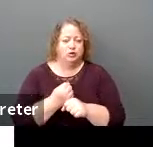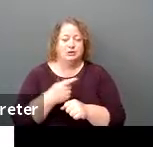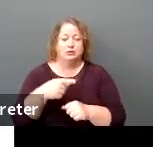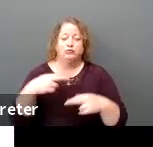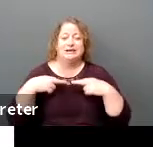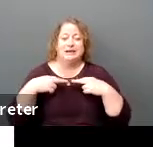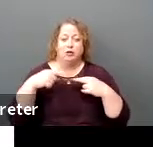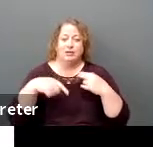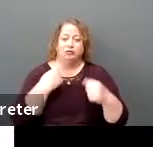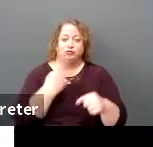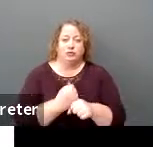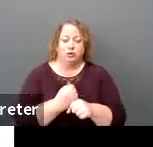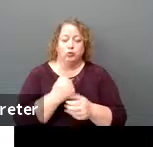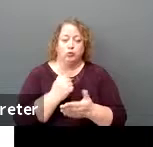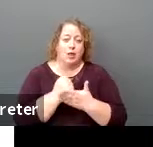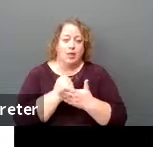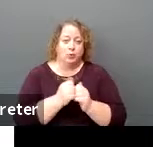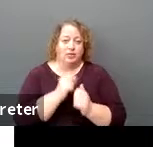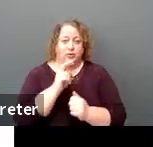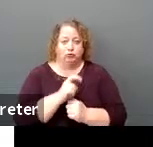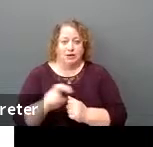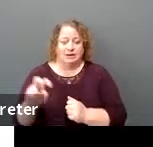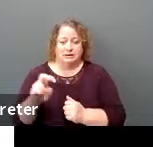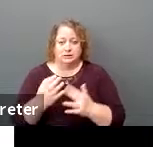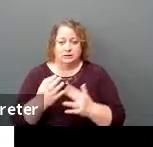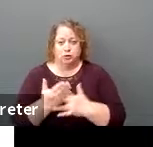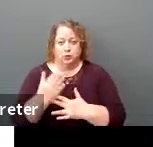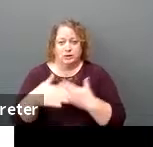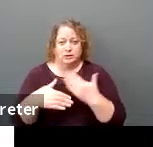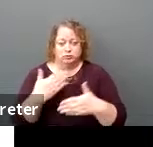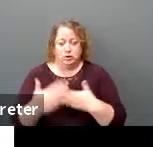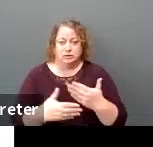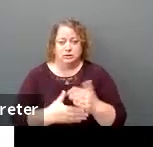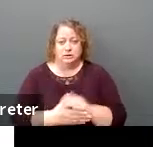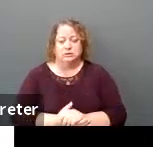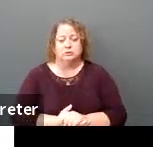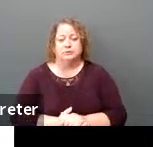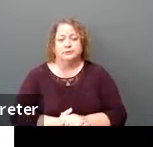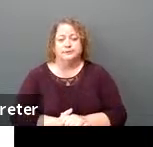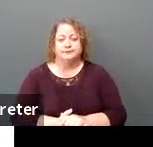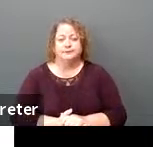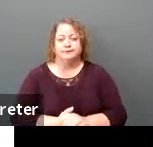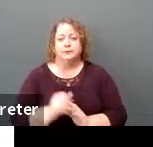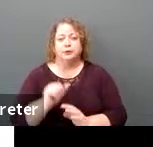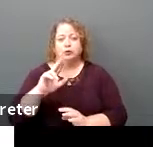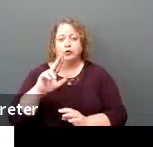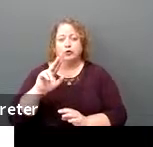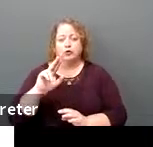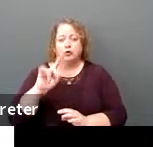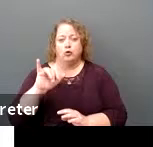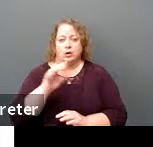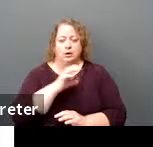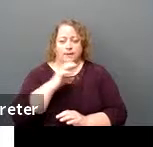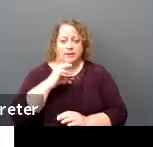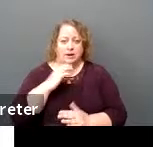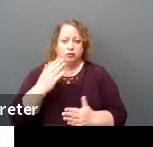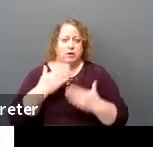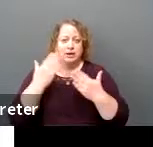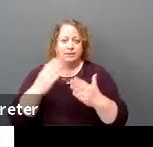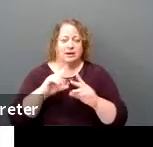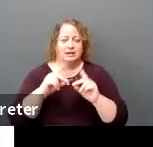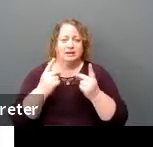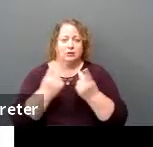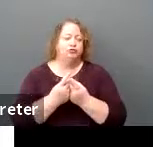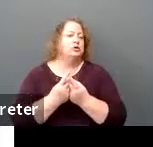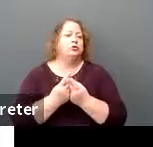retiring this year, and to help with transition through this process, the Audit Committee recommended the district should request